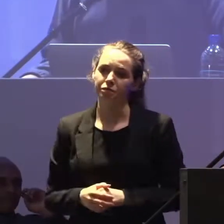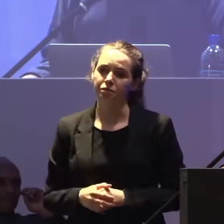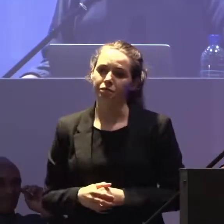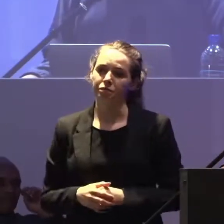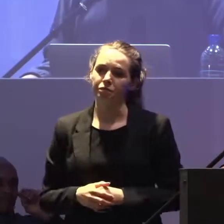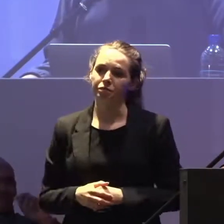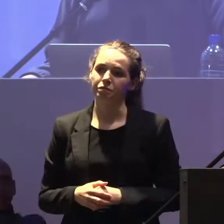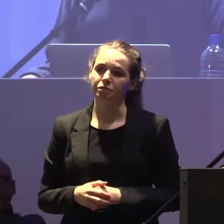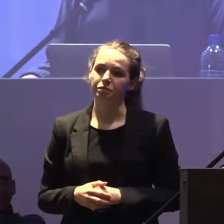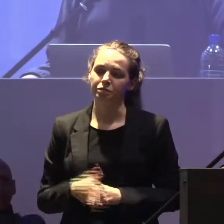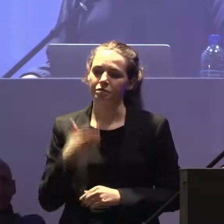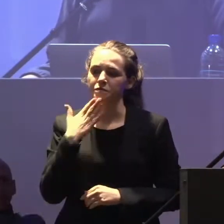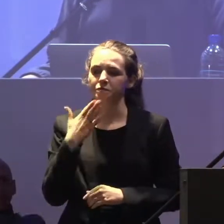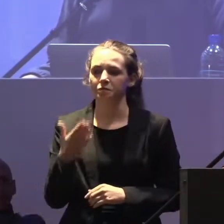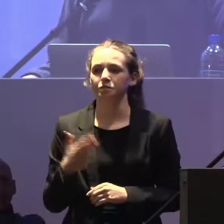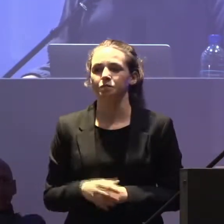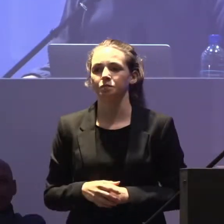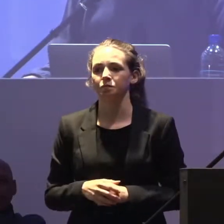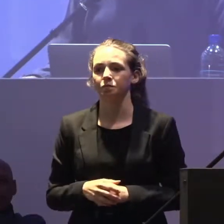Let me thank you.